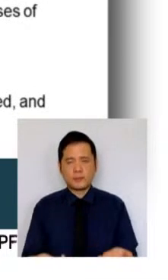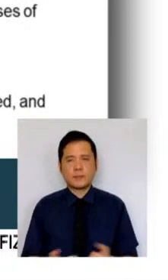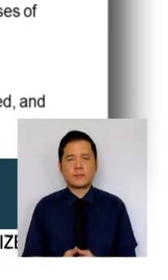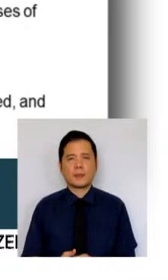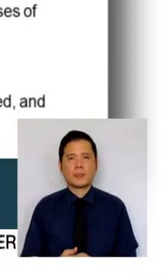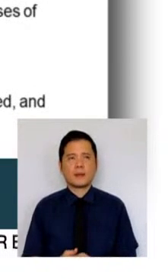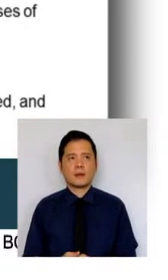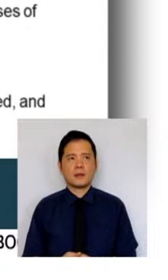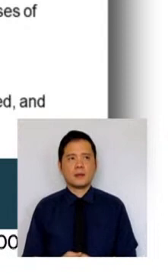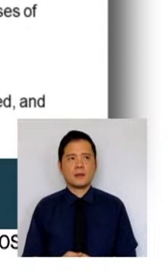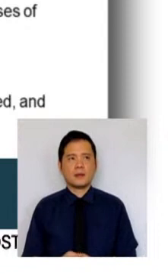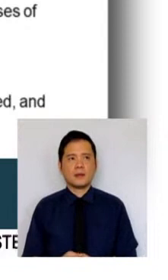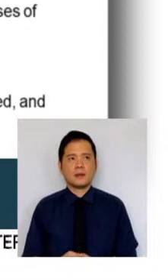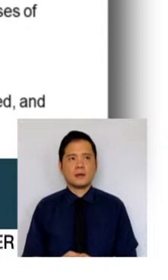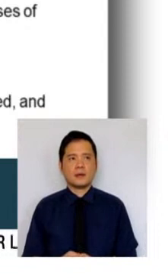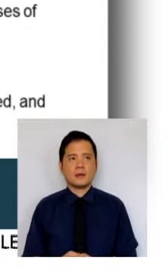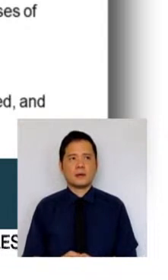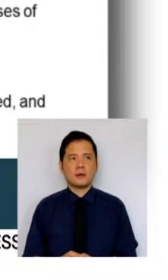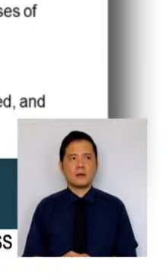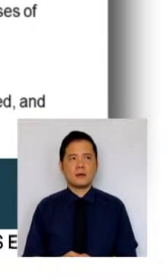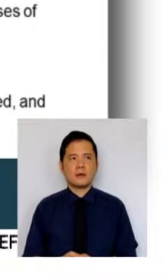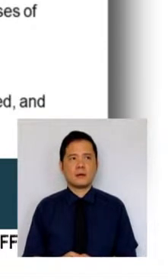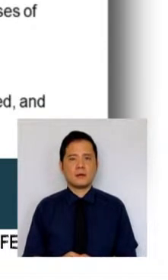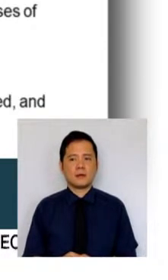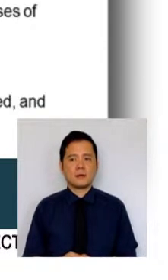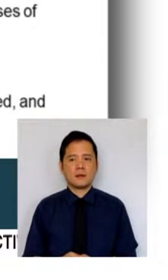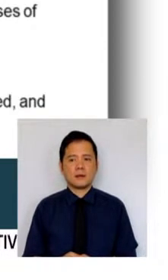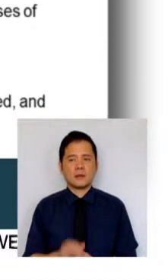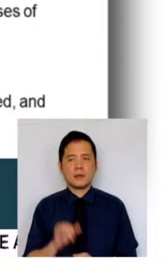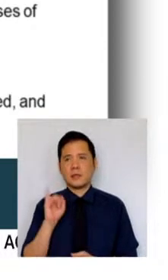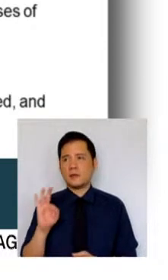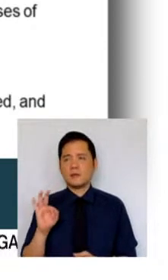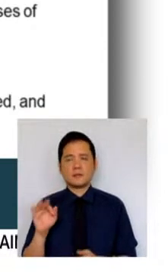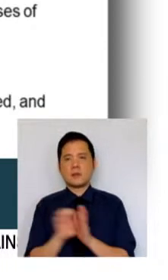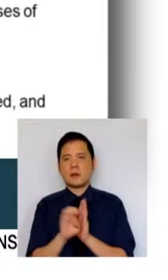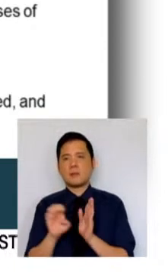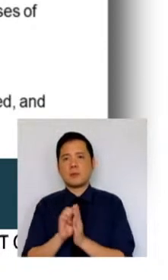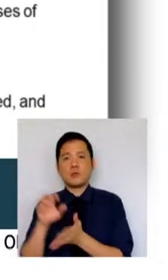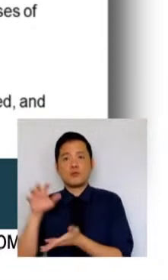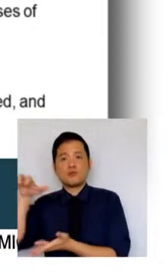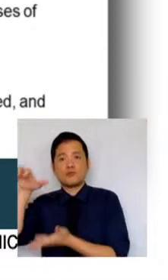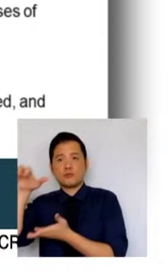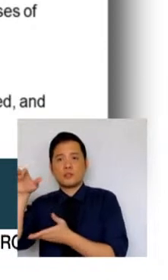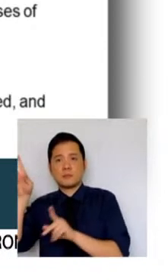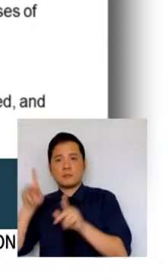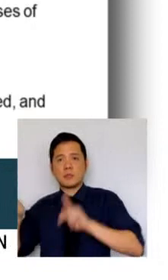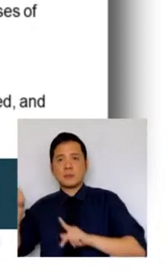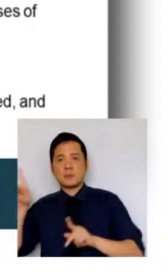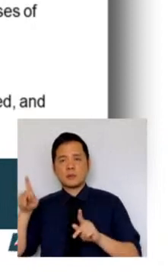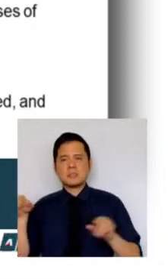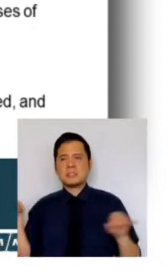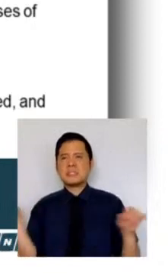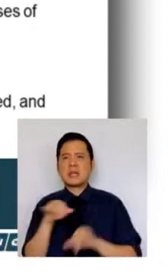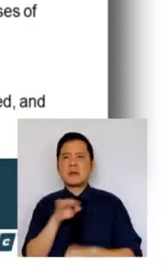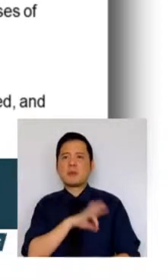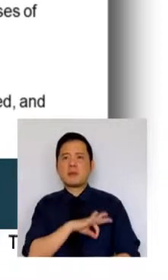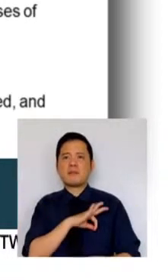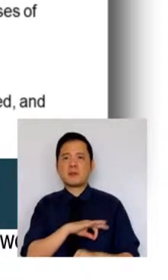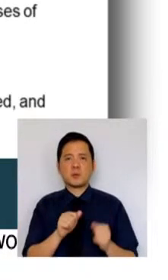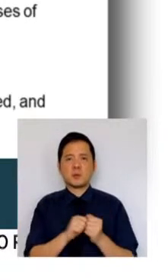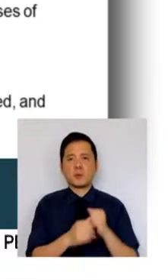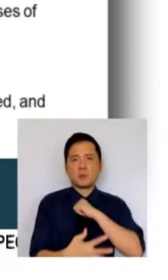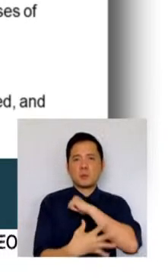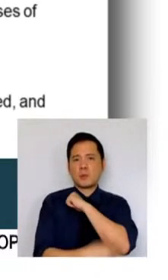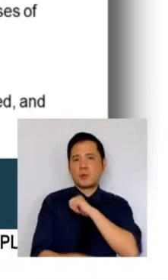people living in high enclave places get the same subsidy as the rest of the poor who don't even have a shelter to cover their